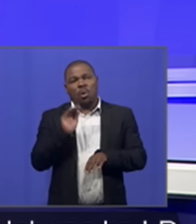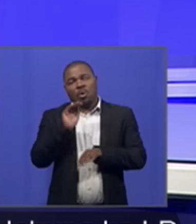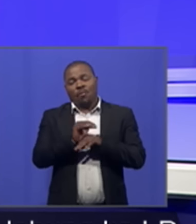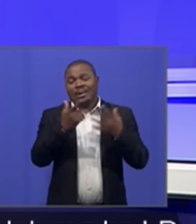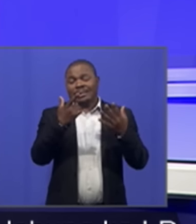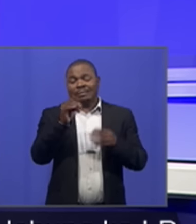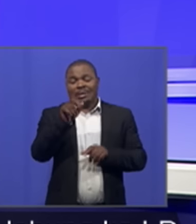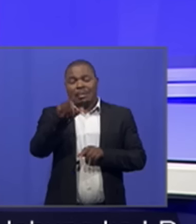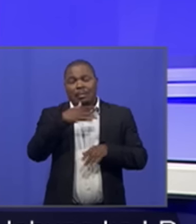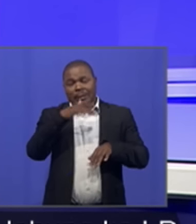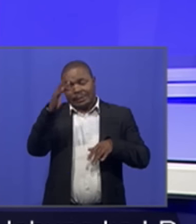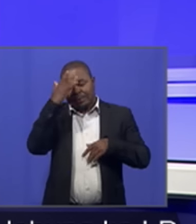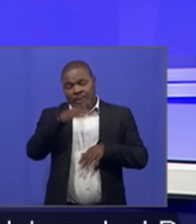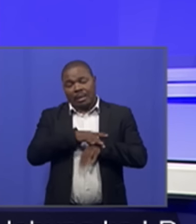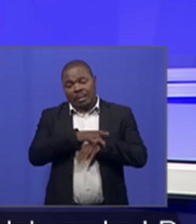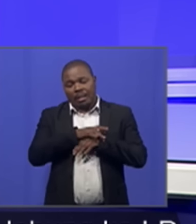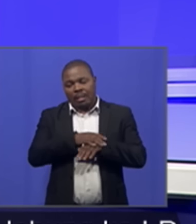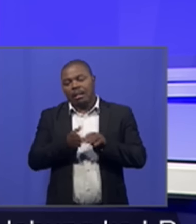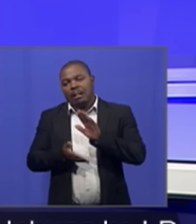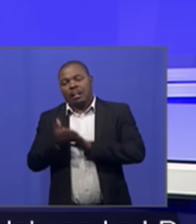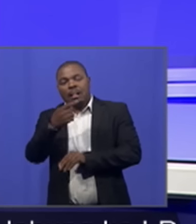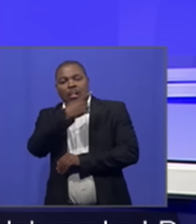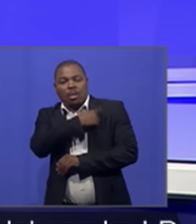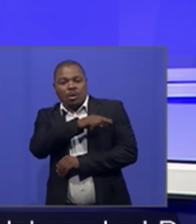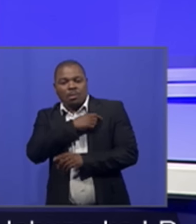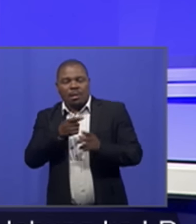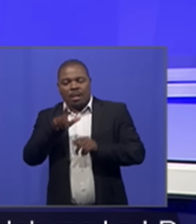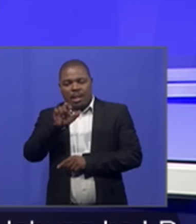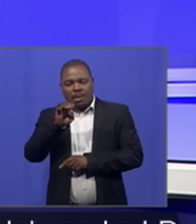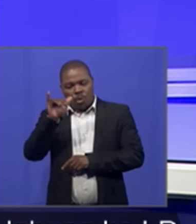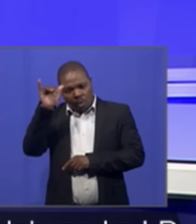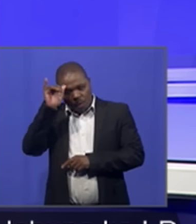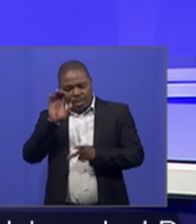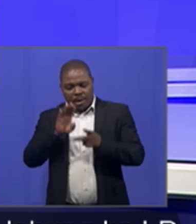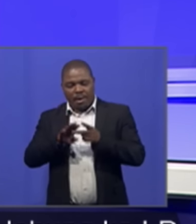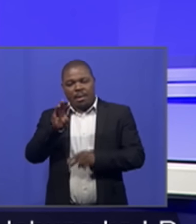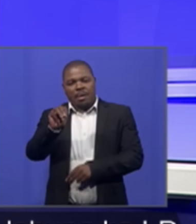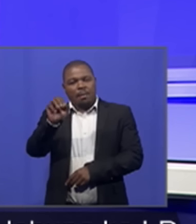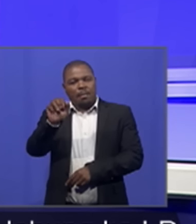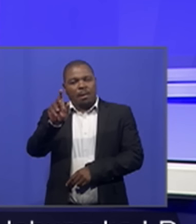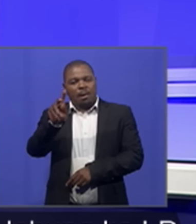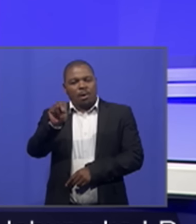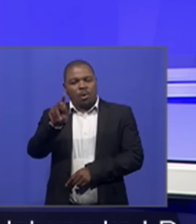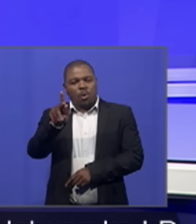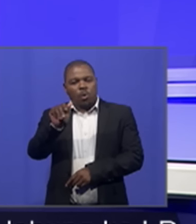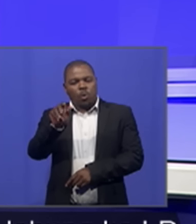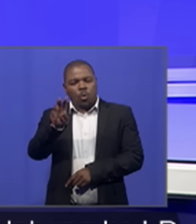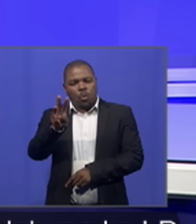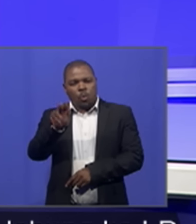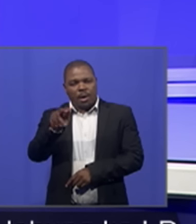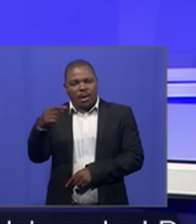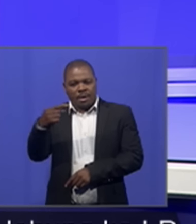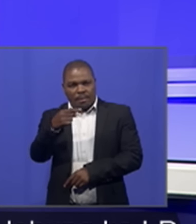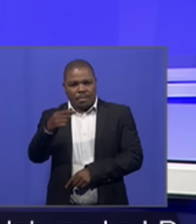70 ba išitše maokelong ditikologong di etša Mankweng le Leboakgomo. Batho bao ba ile ba lwalwa